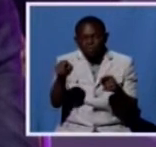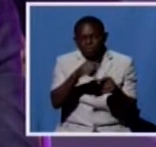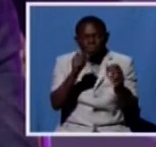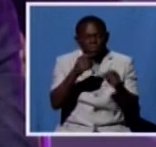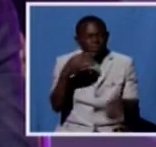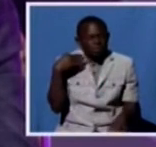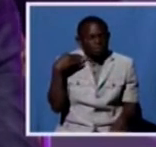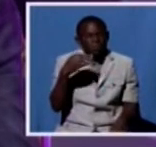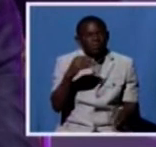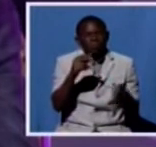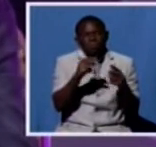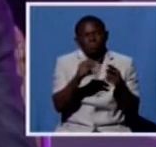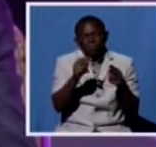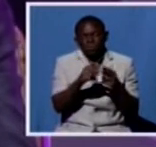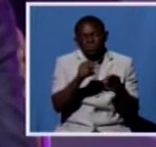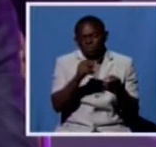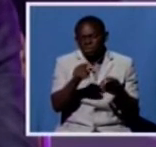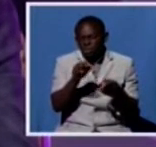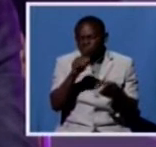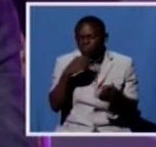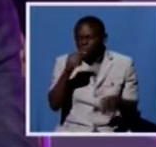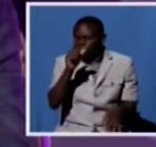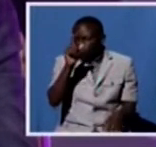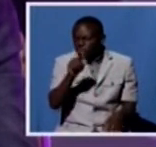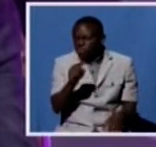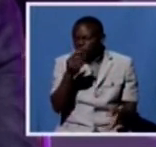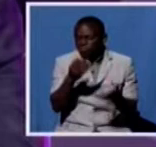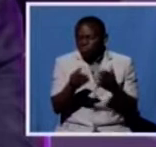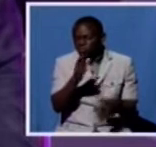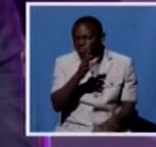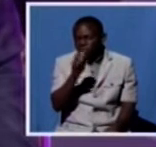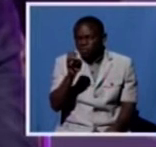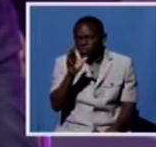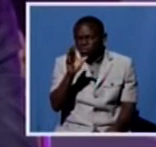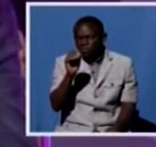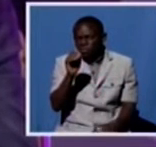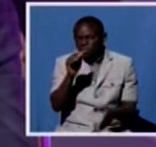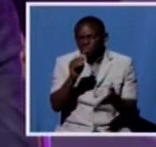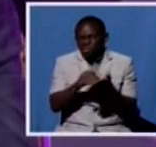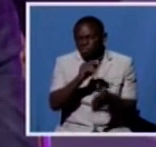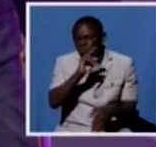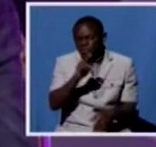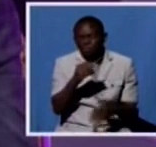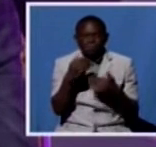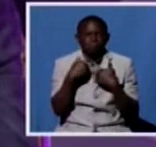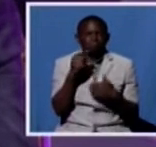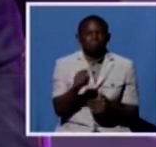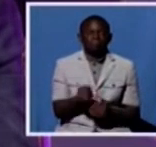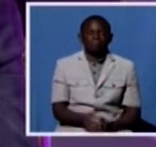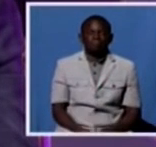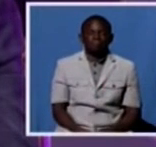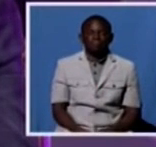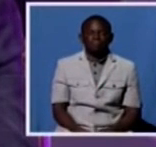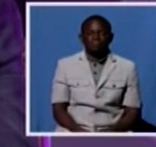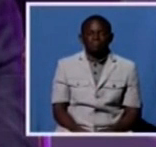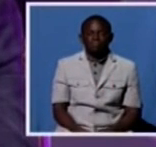500,000, 550,000 per kilometer, dollars per kilometer. So you find that we are not way off.